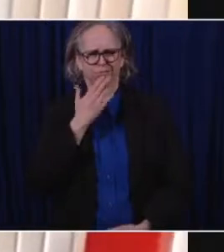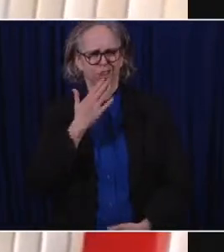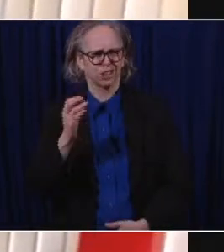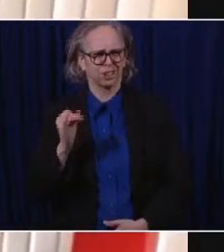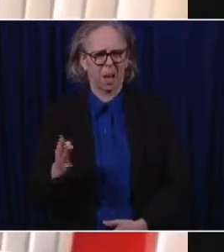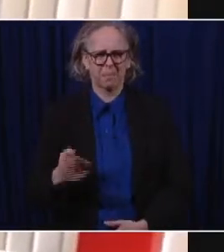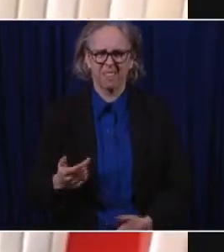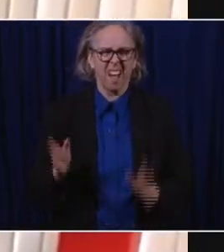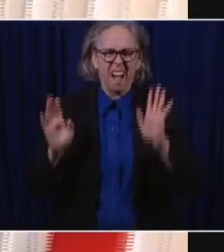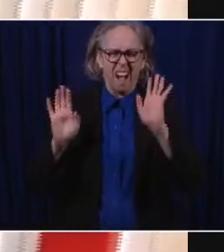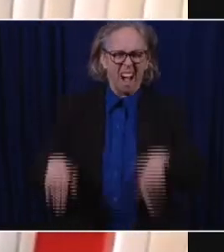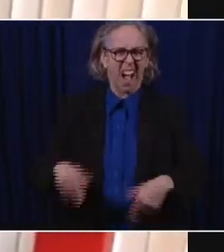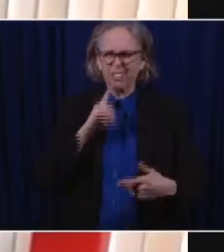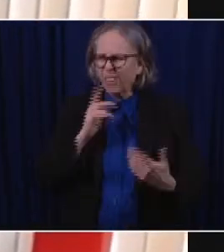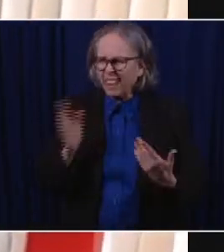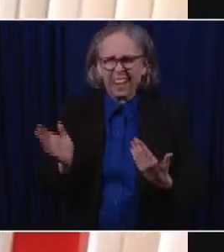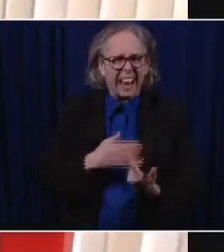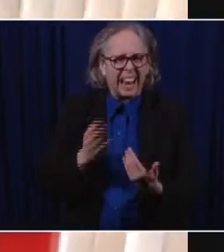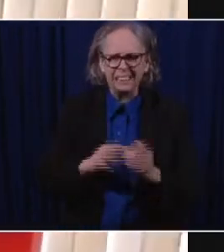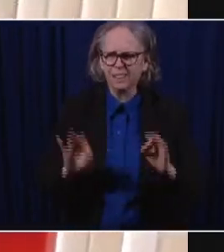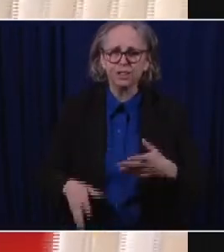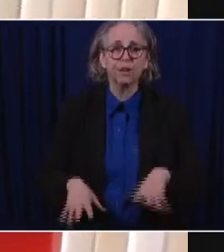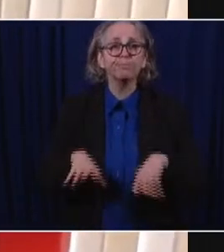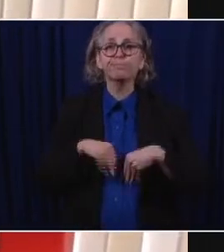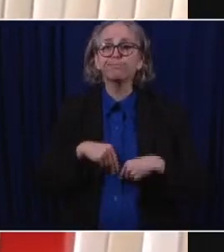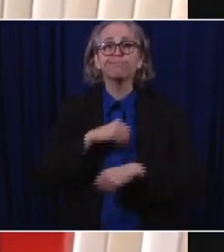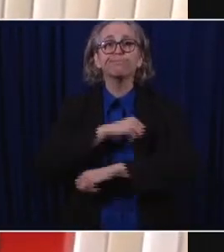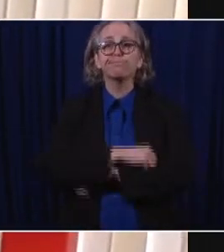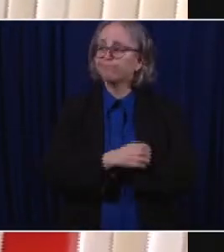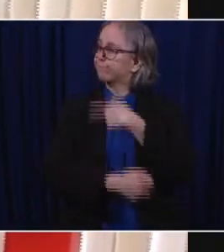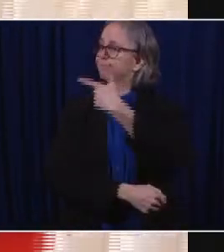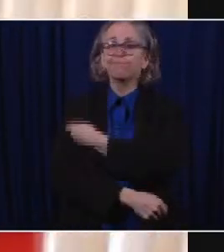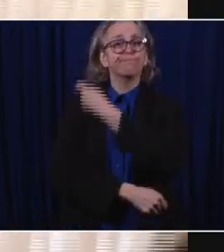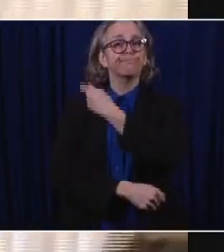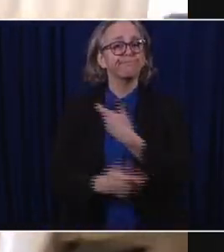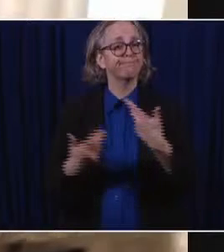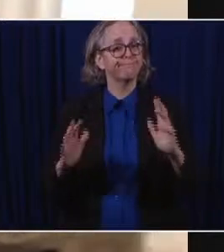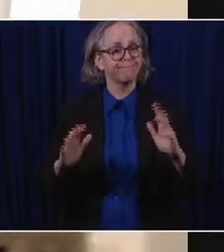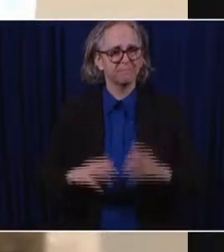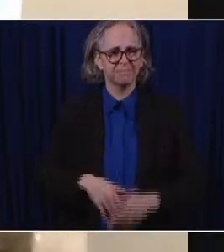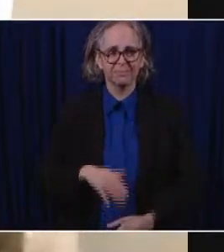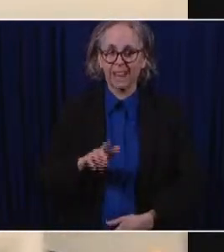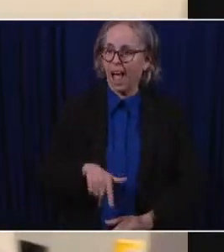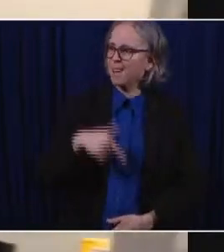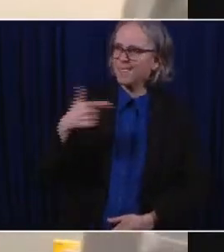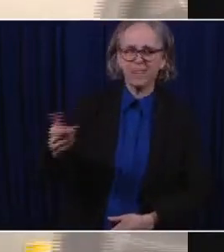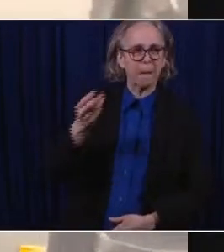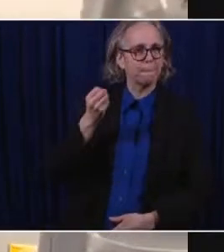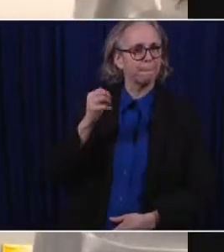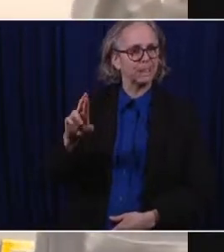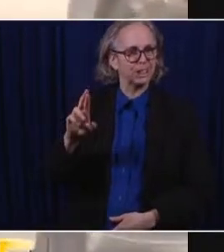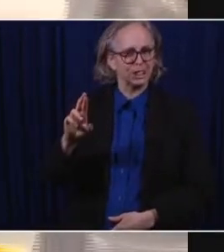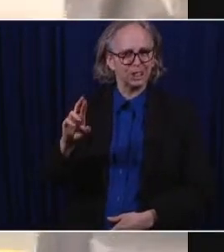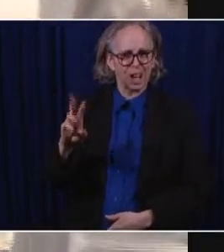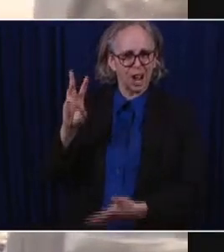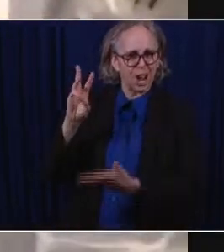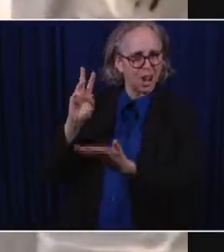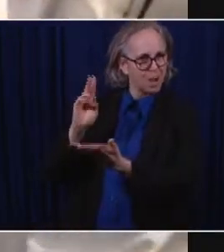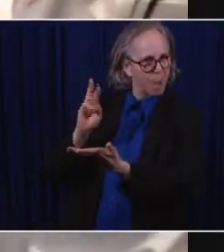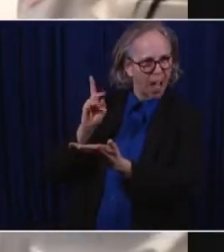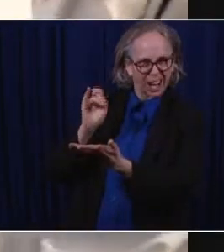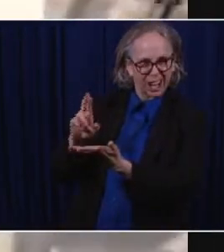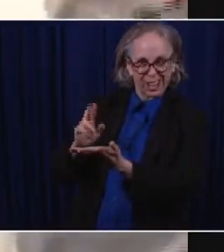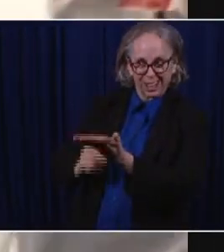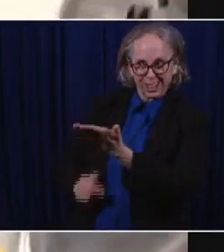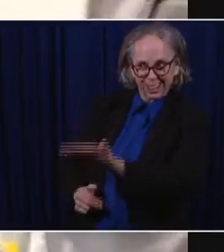right. That's good. That's good. Mr. Walker, are we going to watch you? Okay, Mr. Governor.